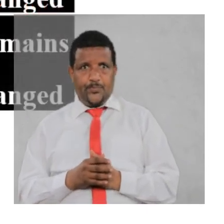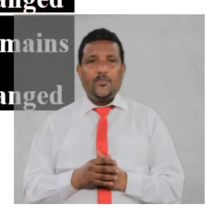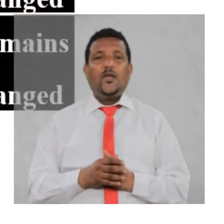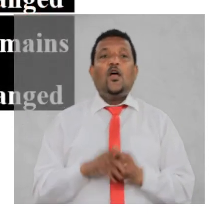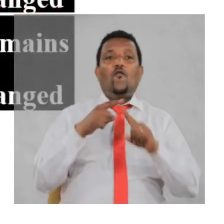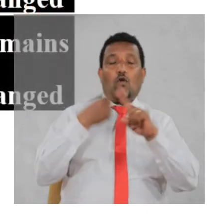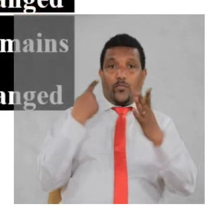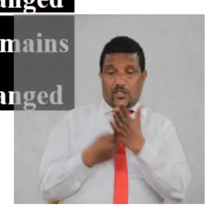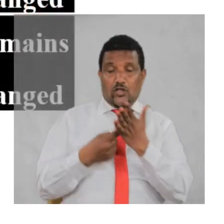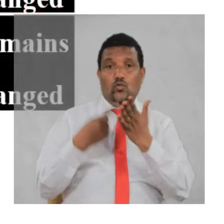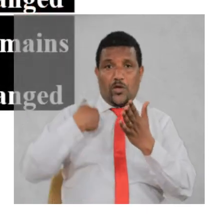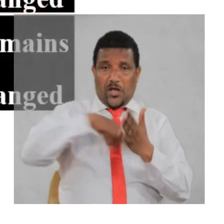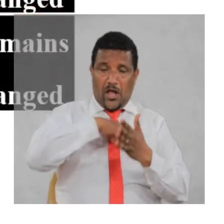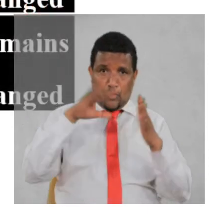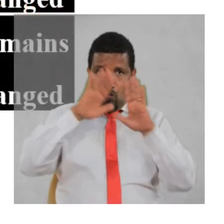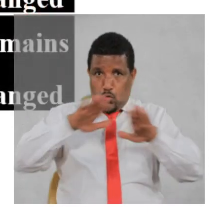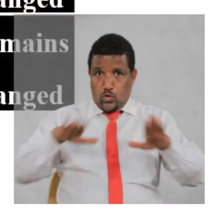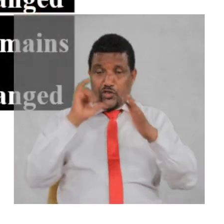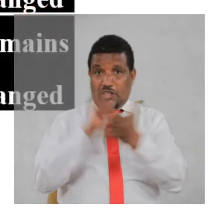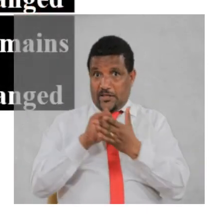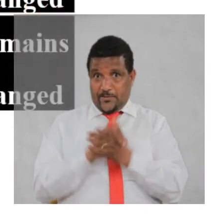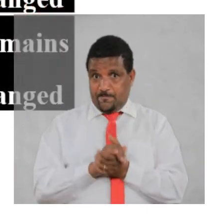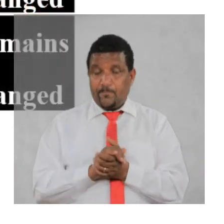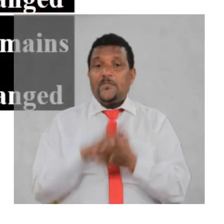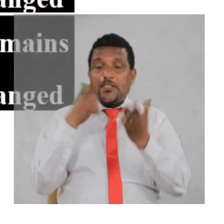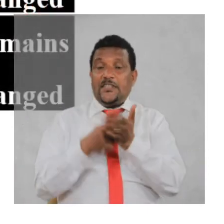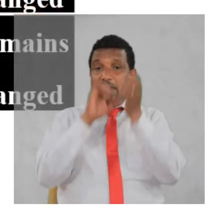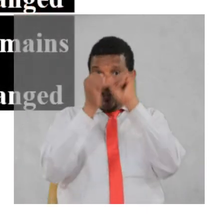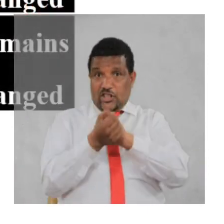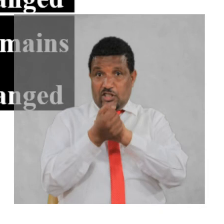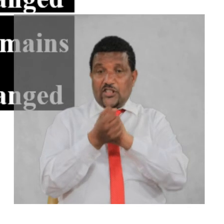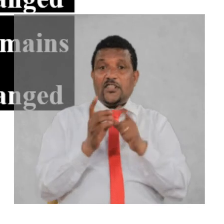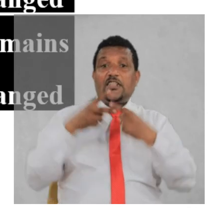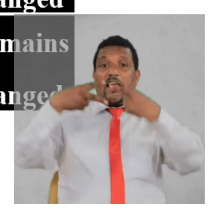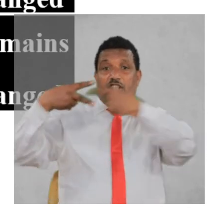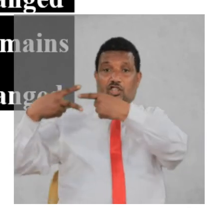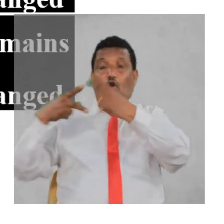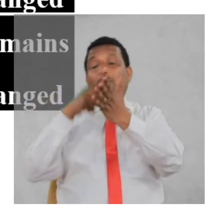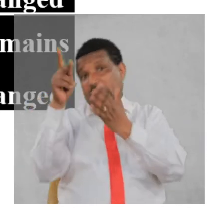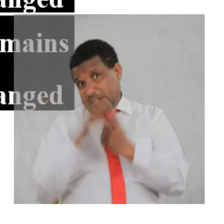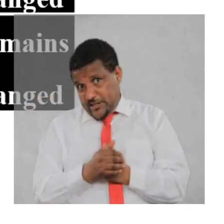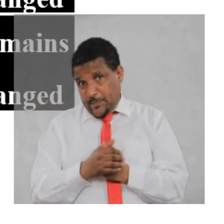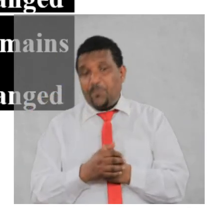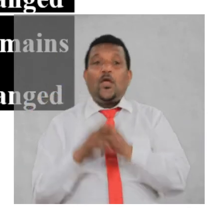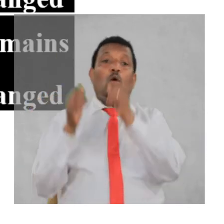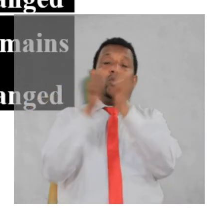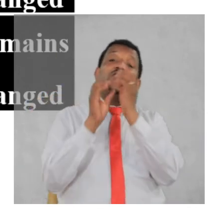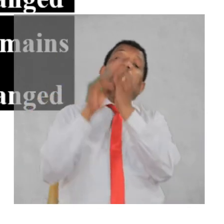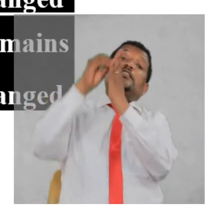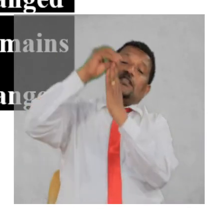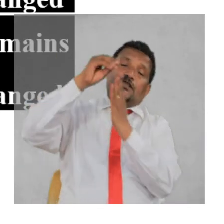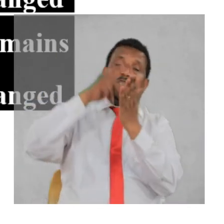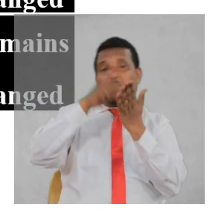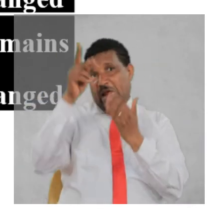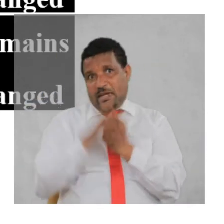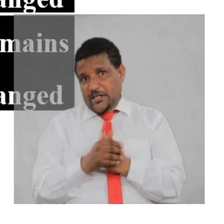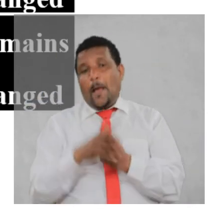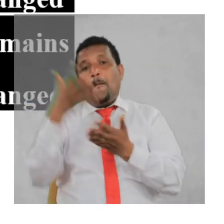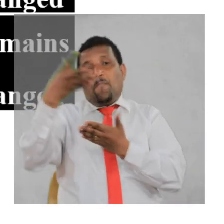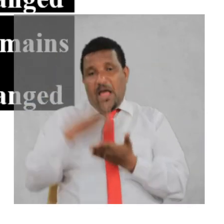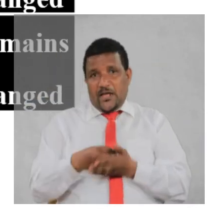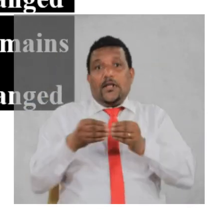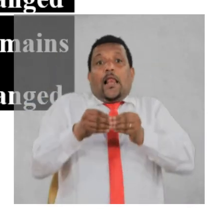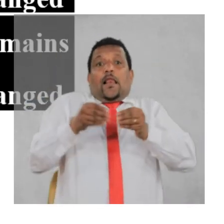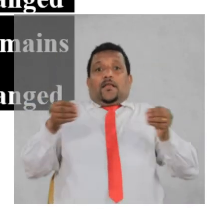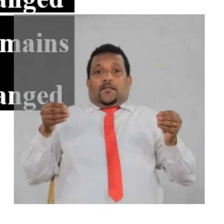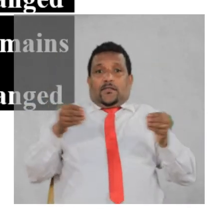From this, we can conclude that this is the change in the direction of price. With increase in price, if the buyer is